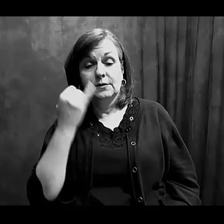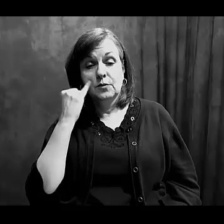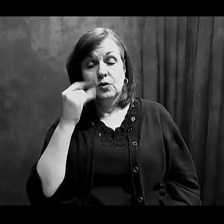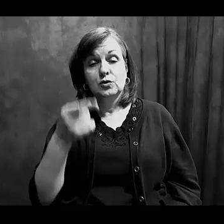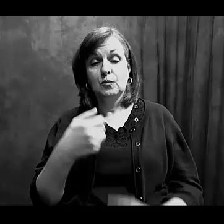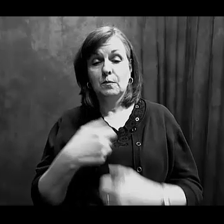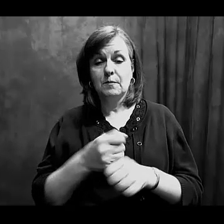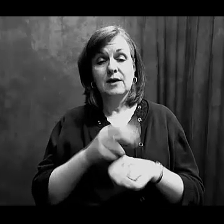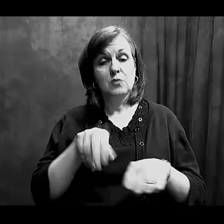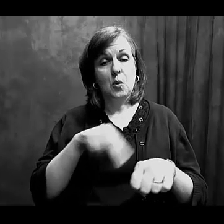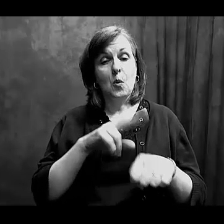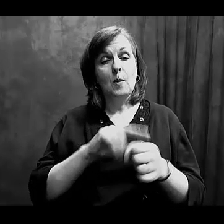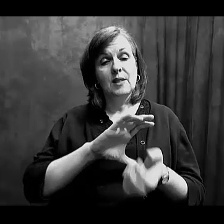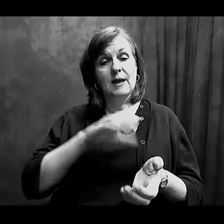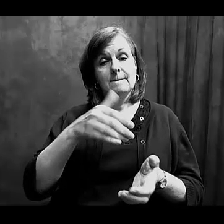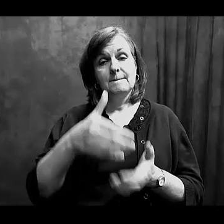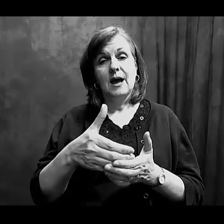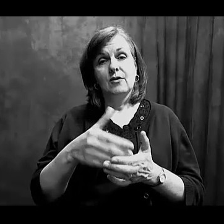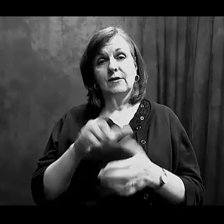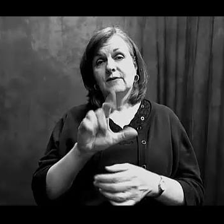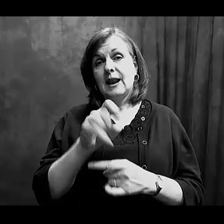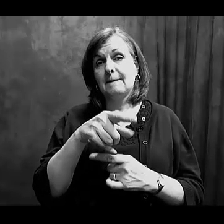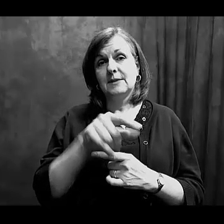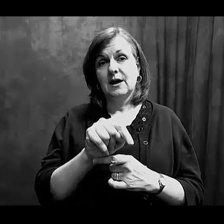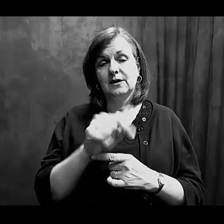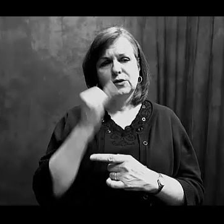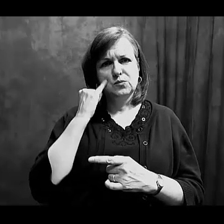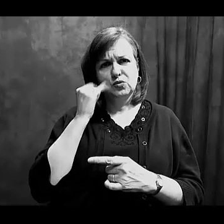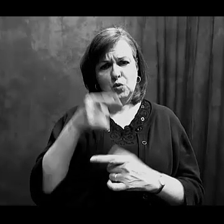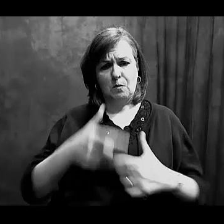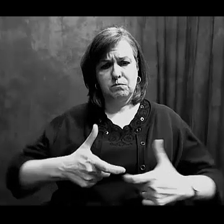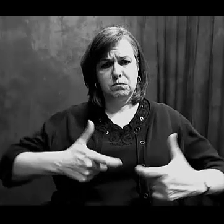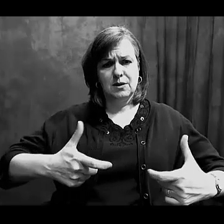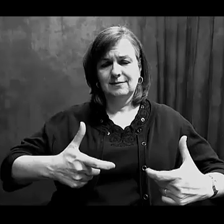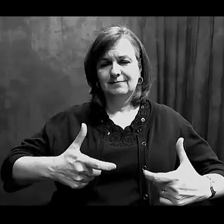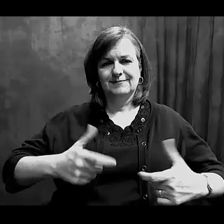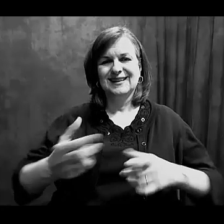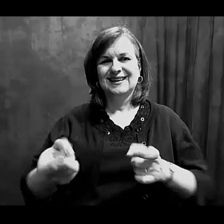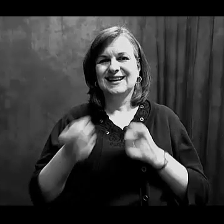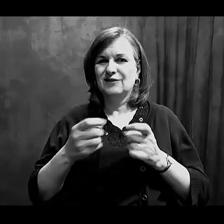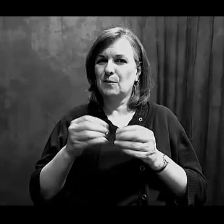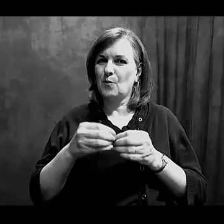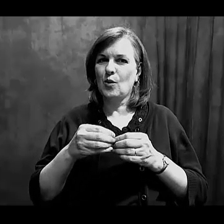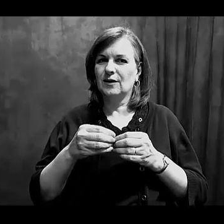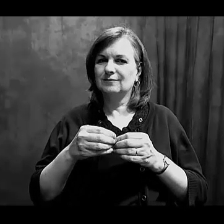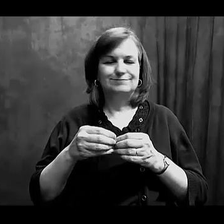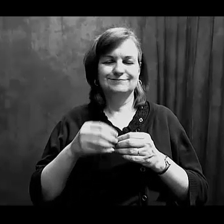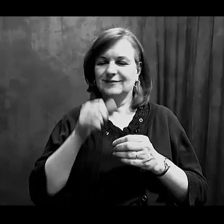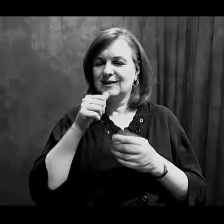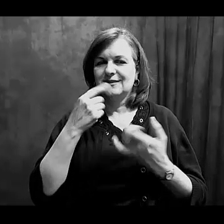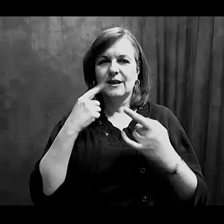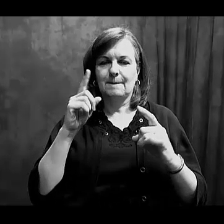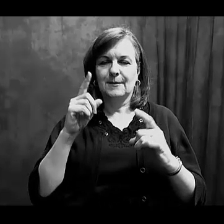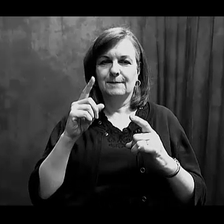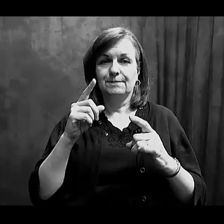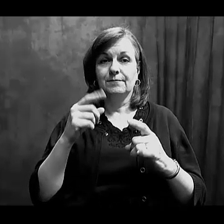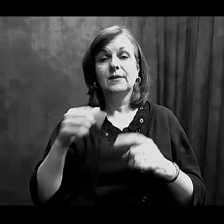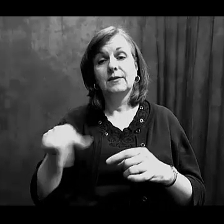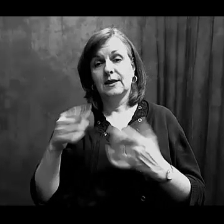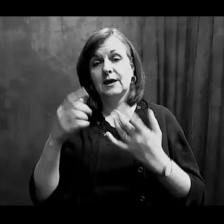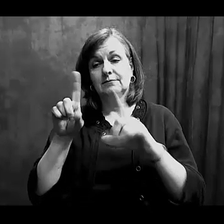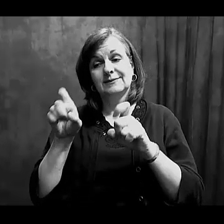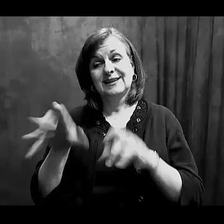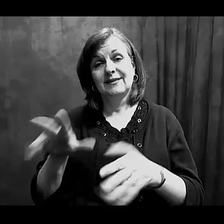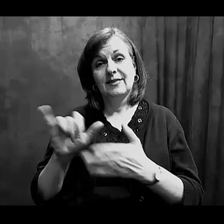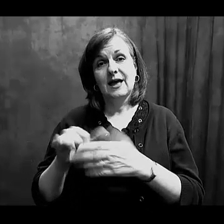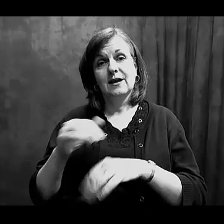lose weight. But the miracle diet pill it is not. If you're an overweight